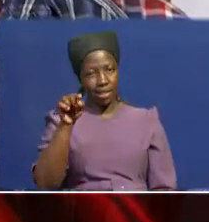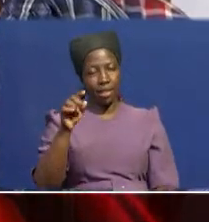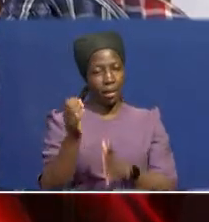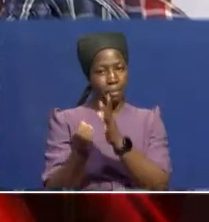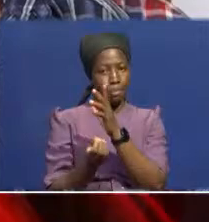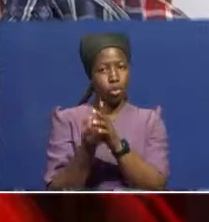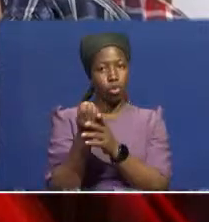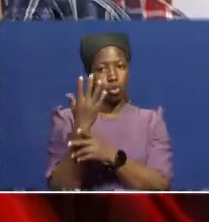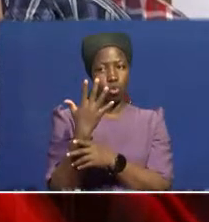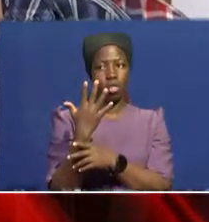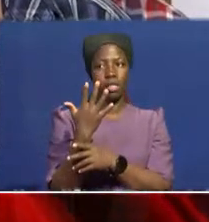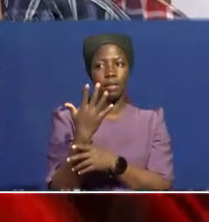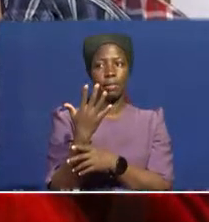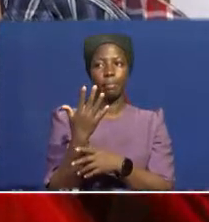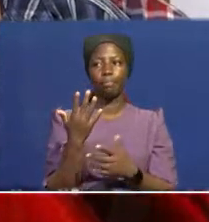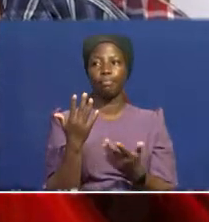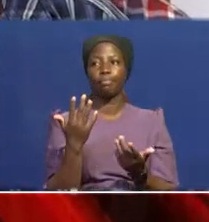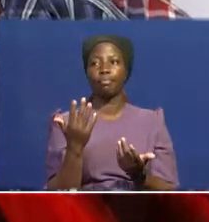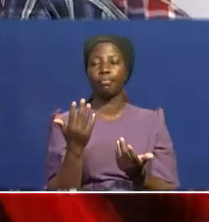producing